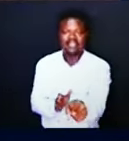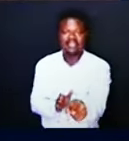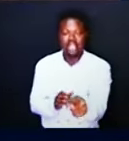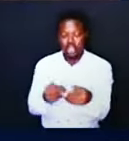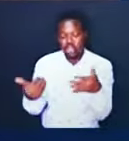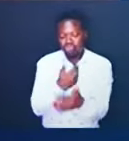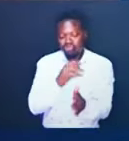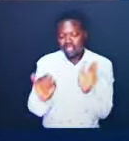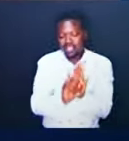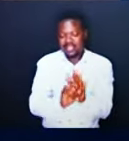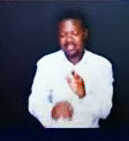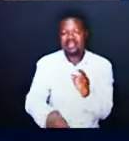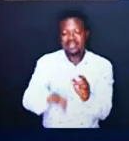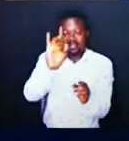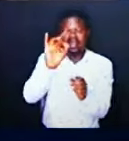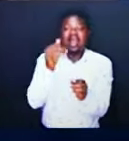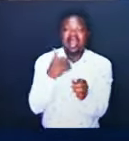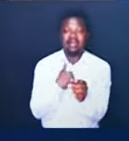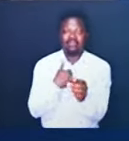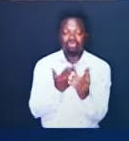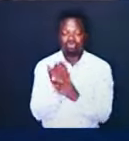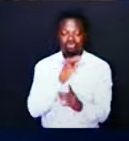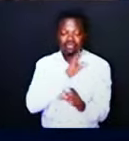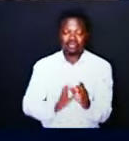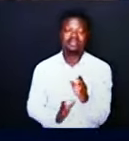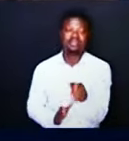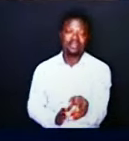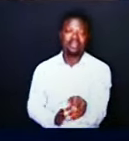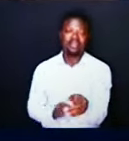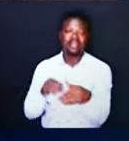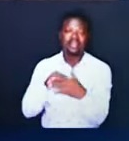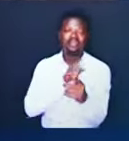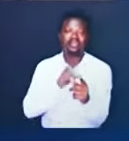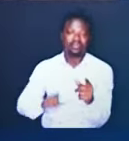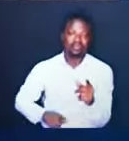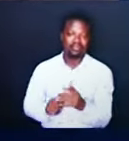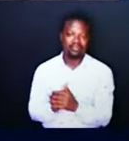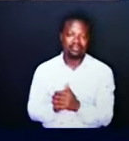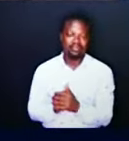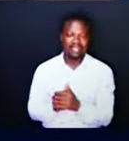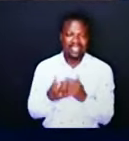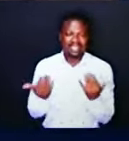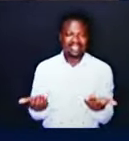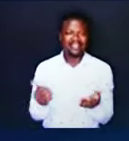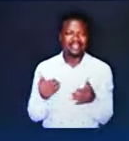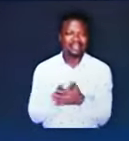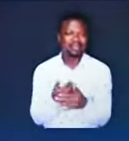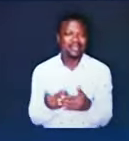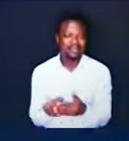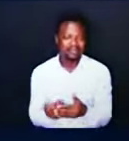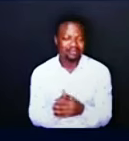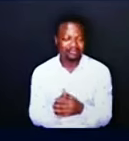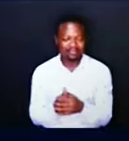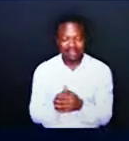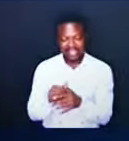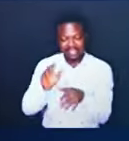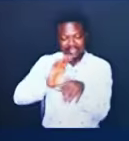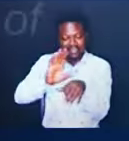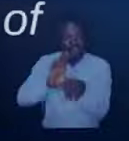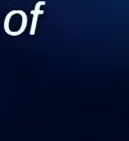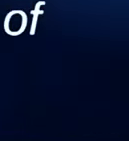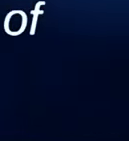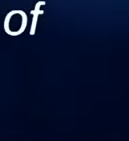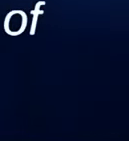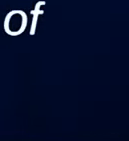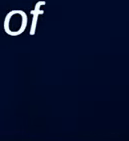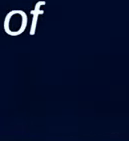Kristo Yesu mu aba be ye gidifo ba ko e wo Ewurade Yesu. What else is new? Edim bio na ade foforo. Is the church new?